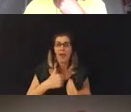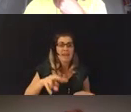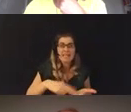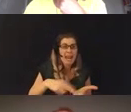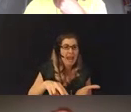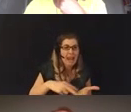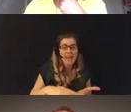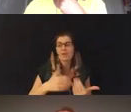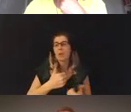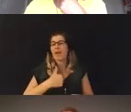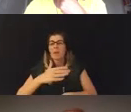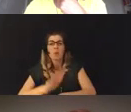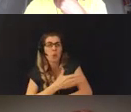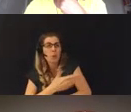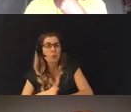film screenings,